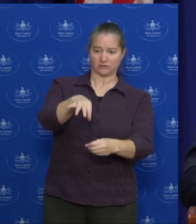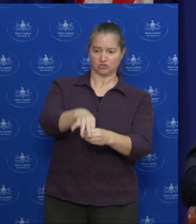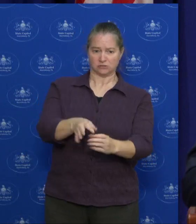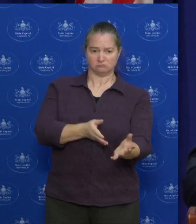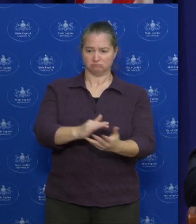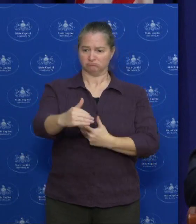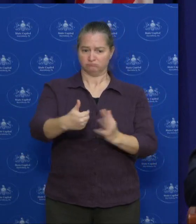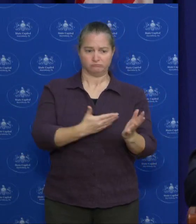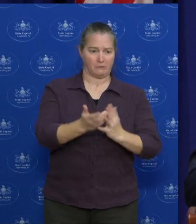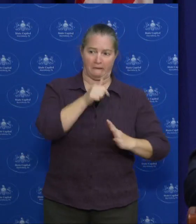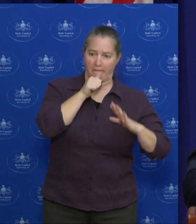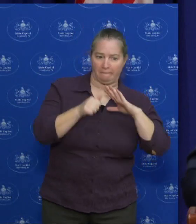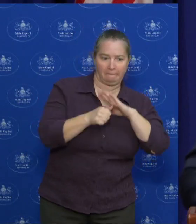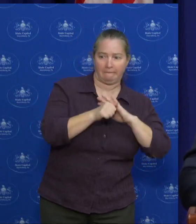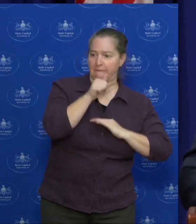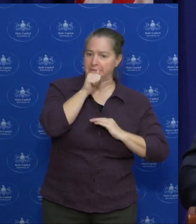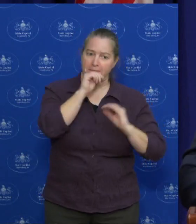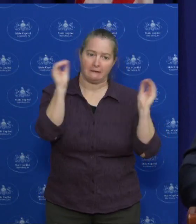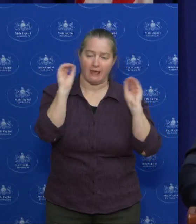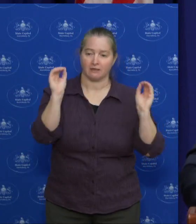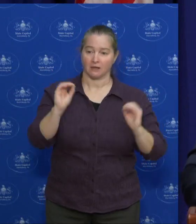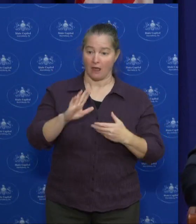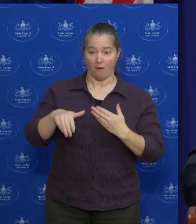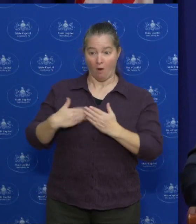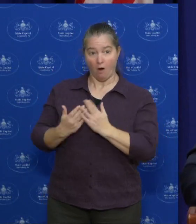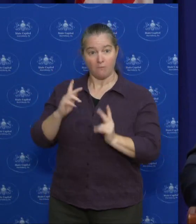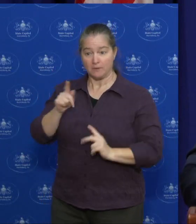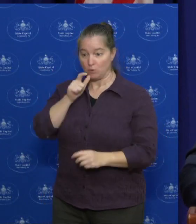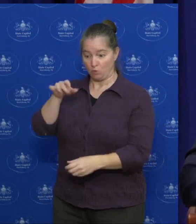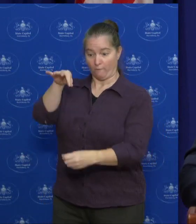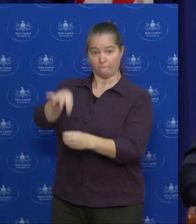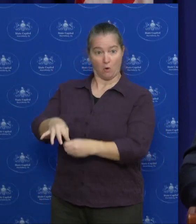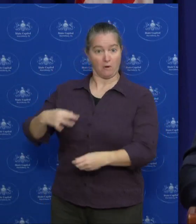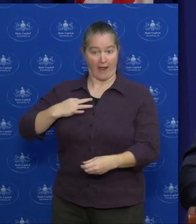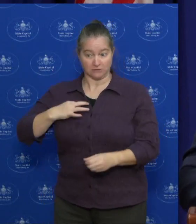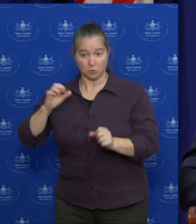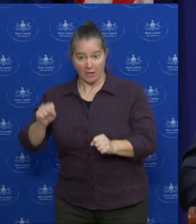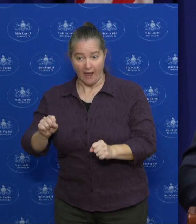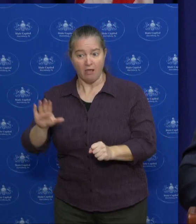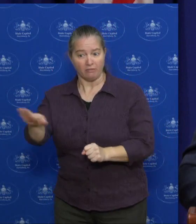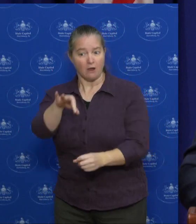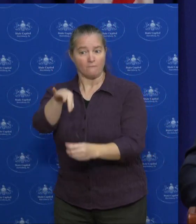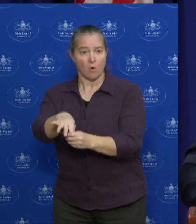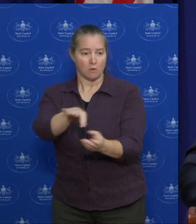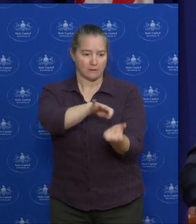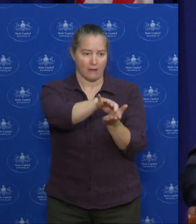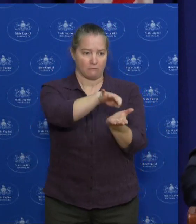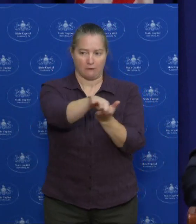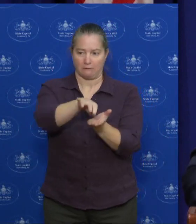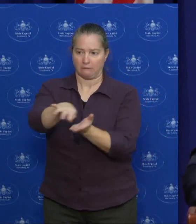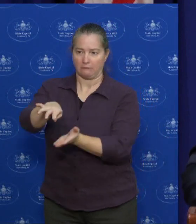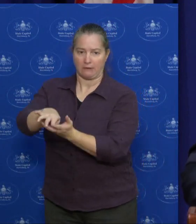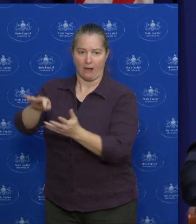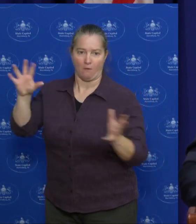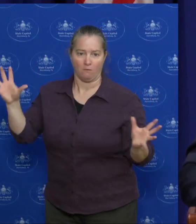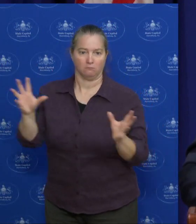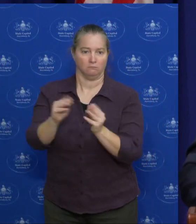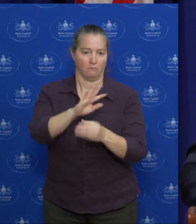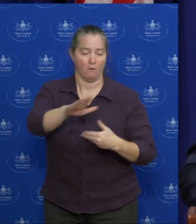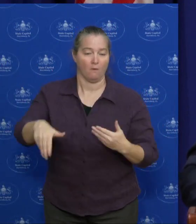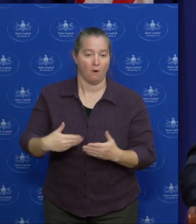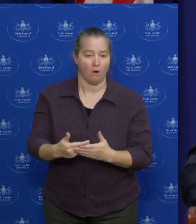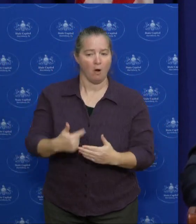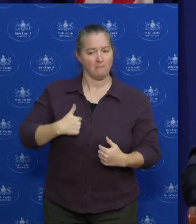and ensuring every eligible ballot is counted. As a former local election official, I